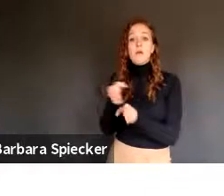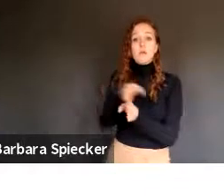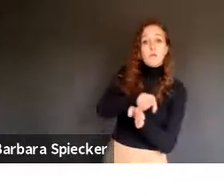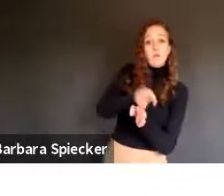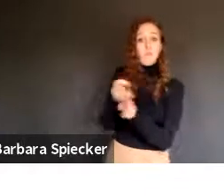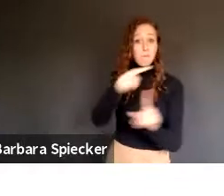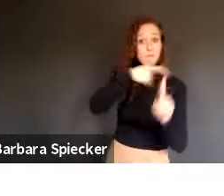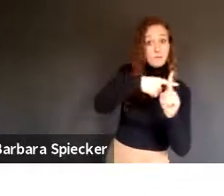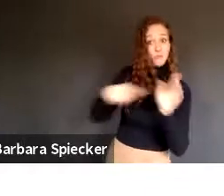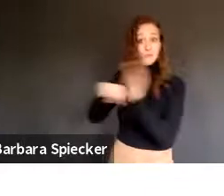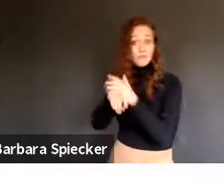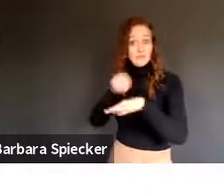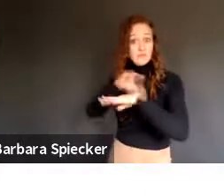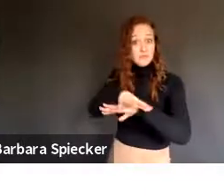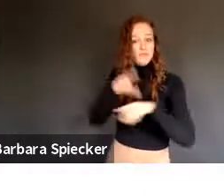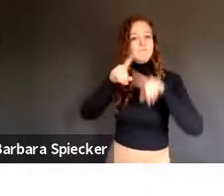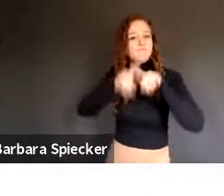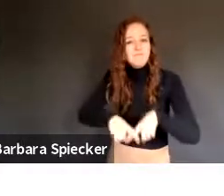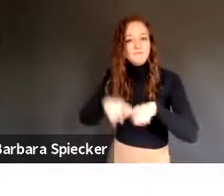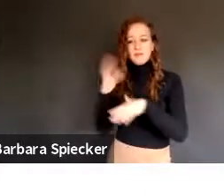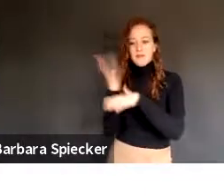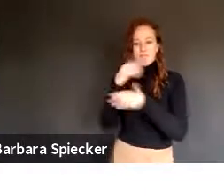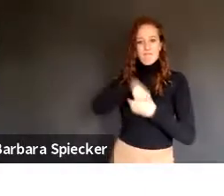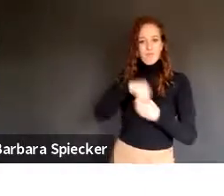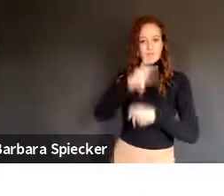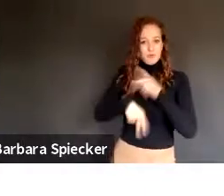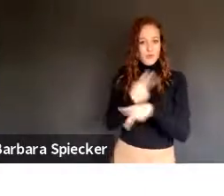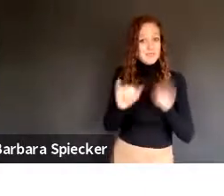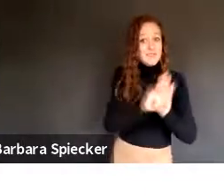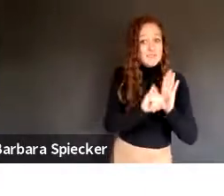modified by kelp species identity and spatial variation.